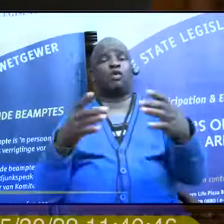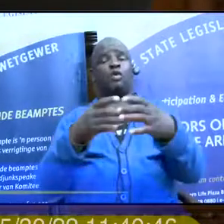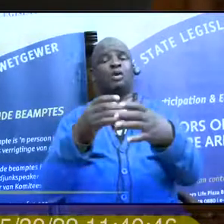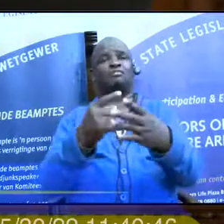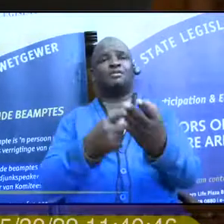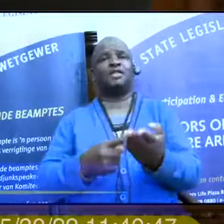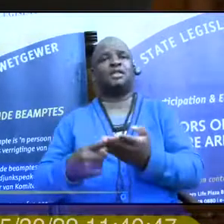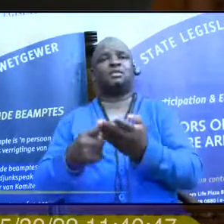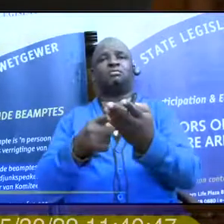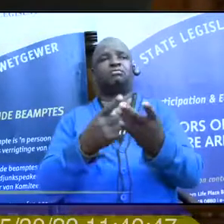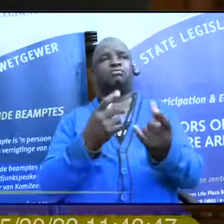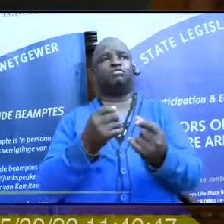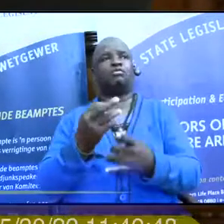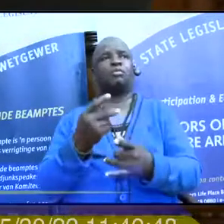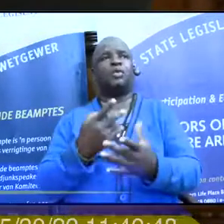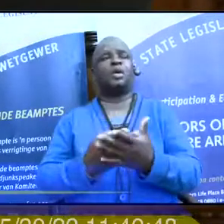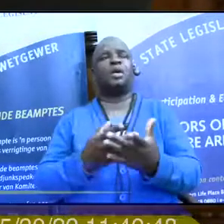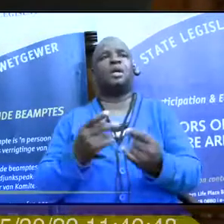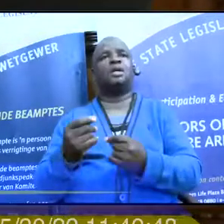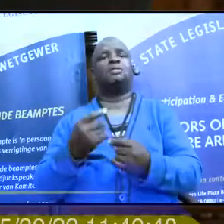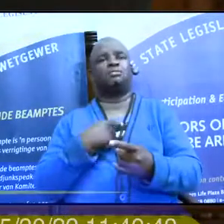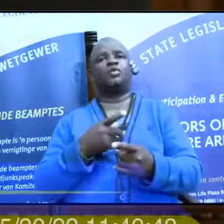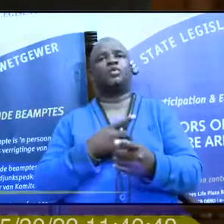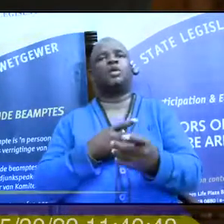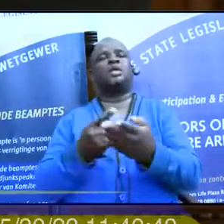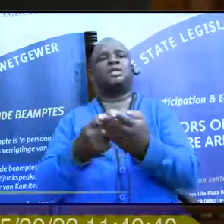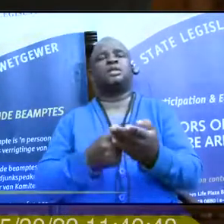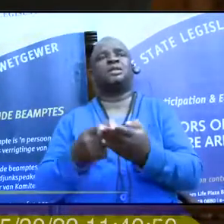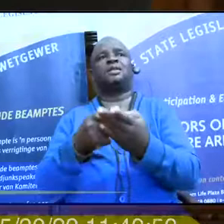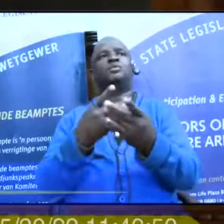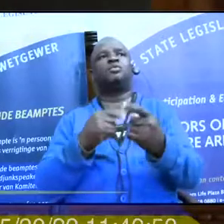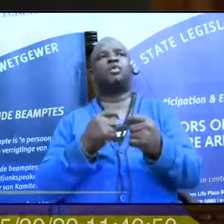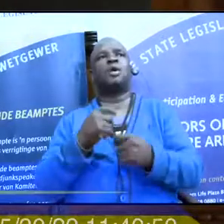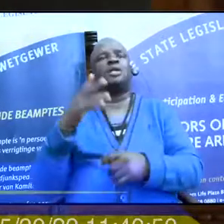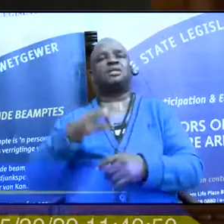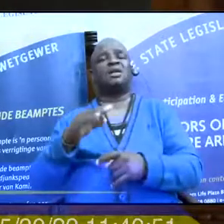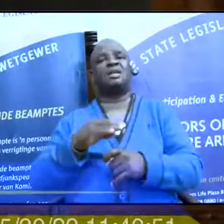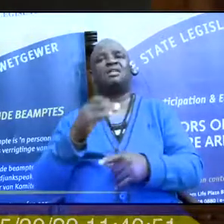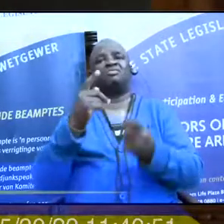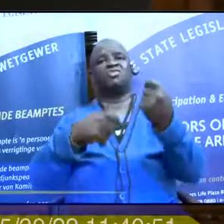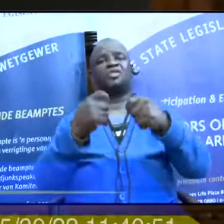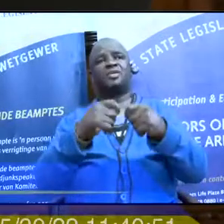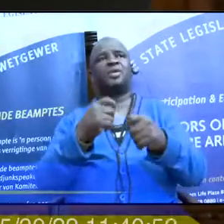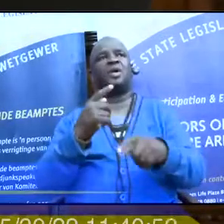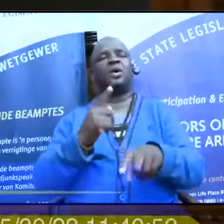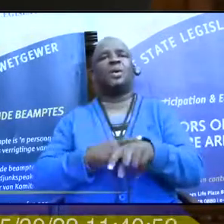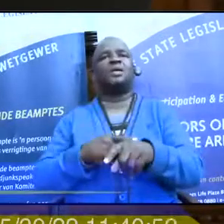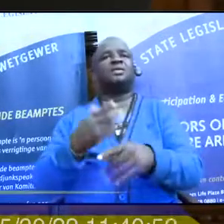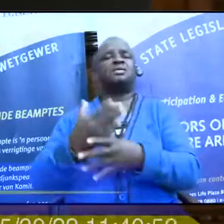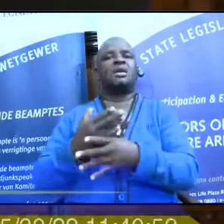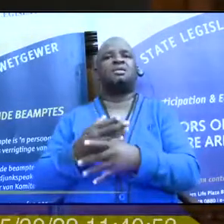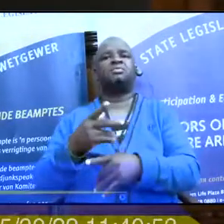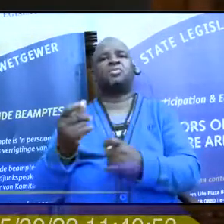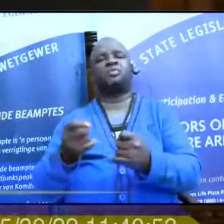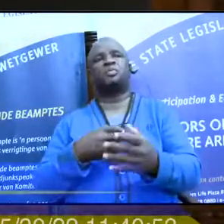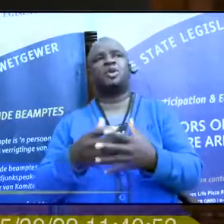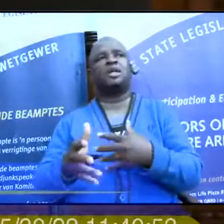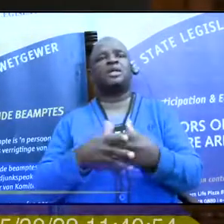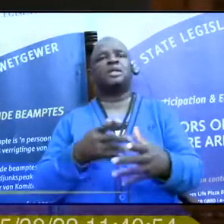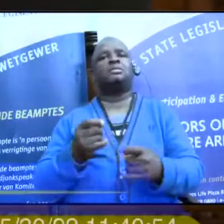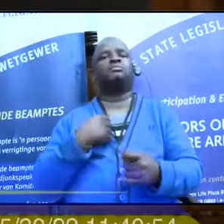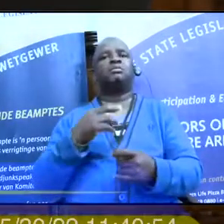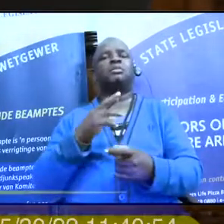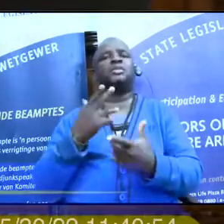to mediate adjustments in wages mediate adjustments in working time work organizations tasks and